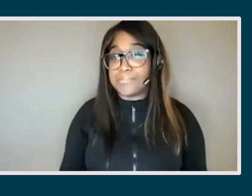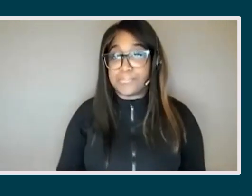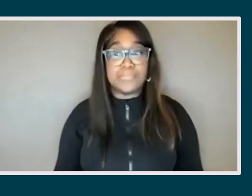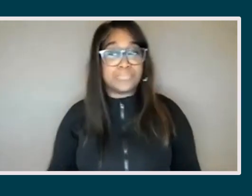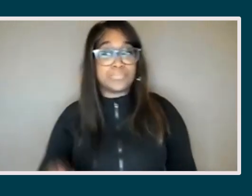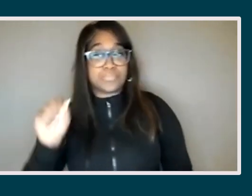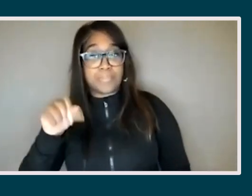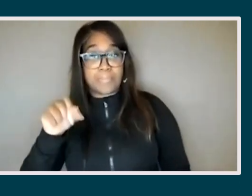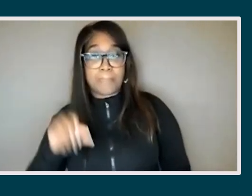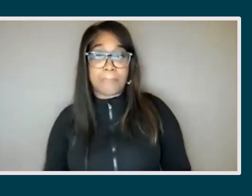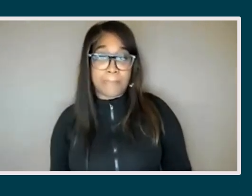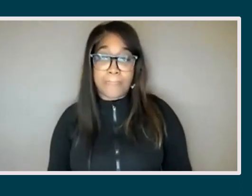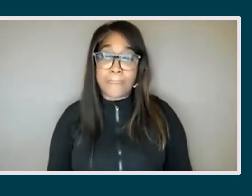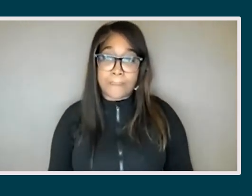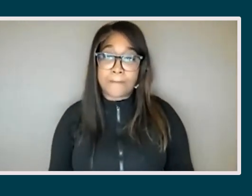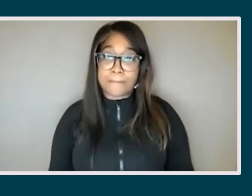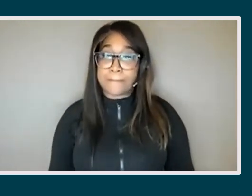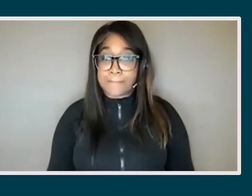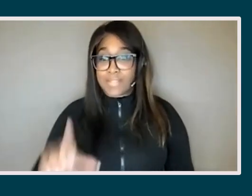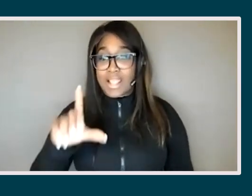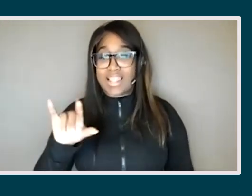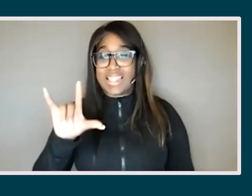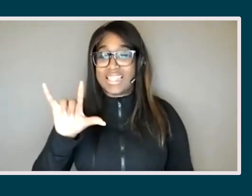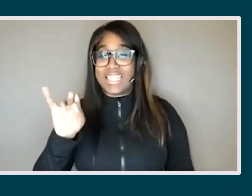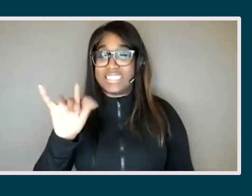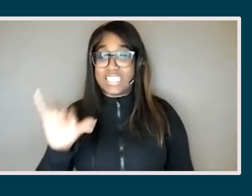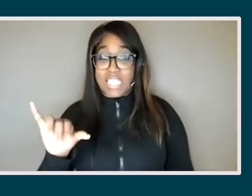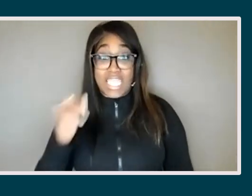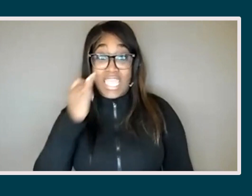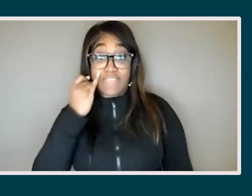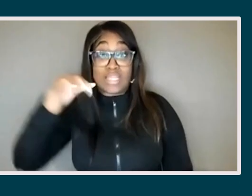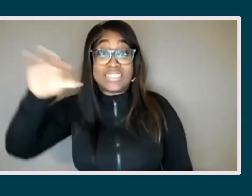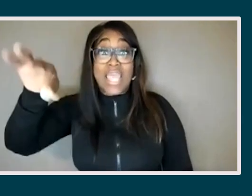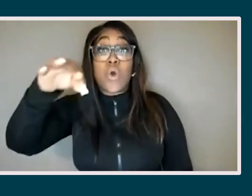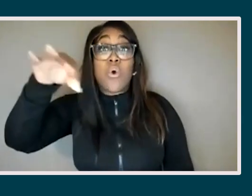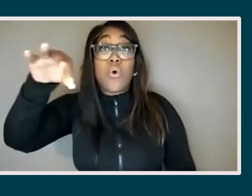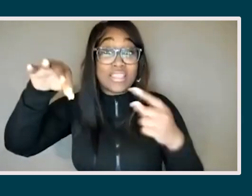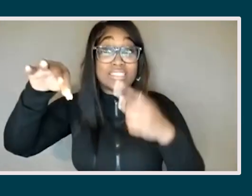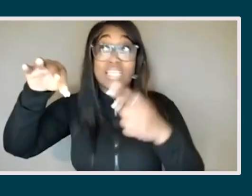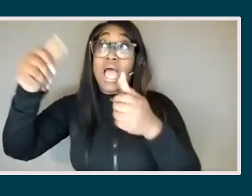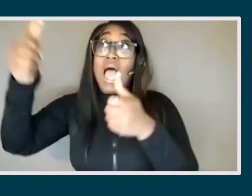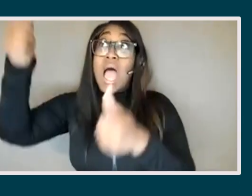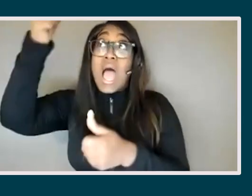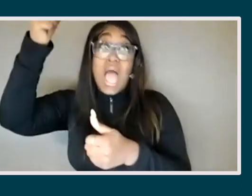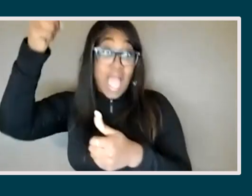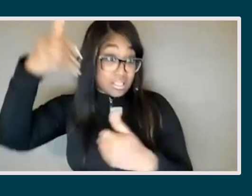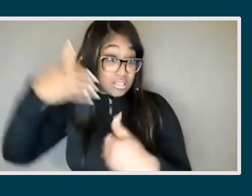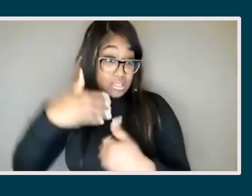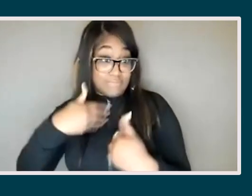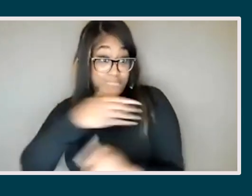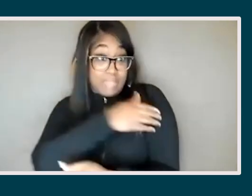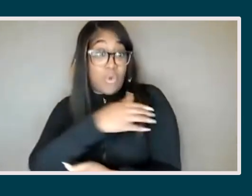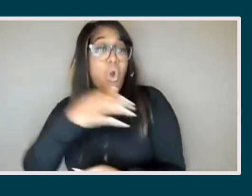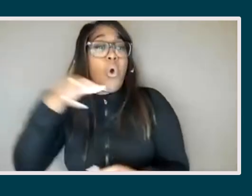Yeah. And as long as you can keep dangling, those with the most power continue to keep dangling the potential